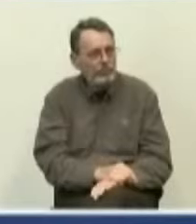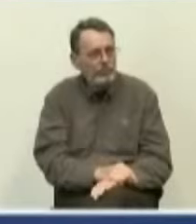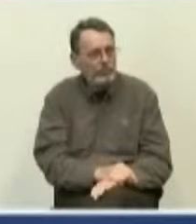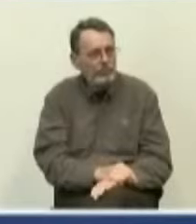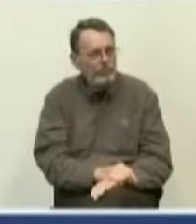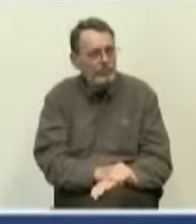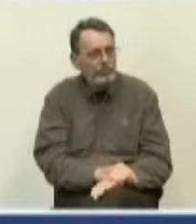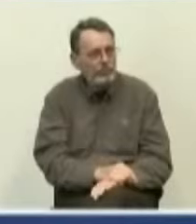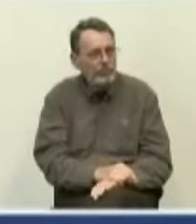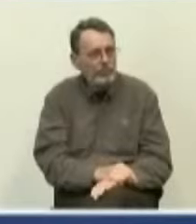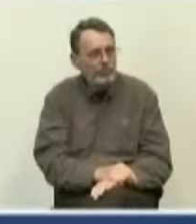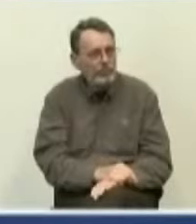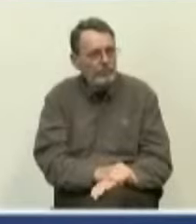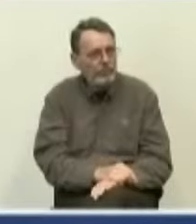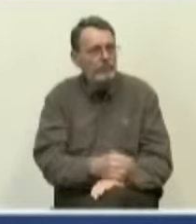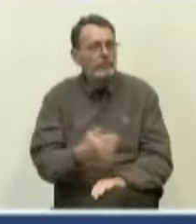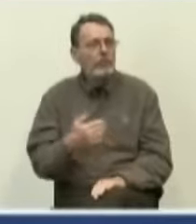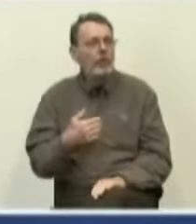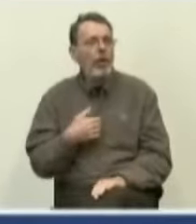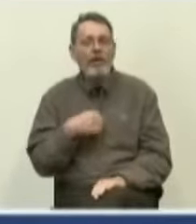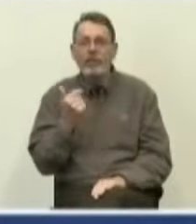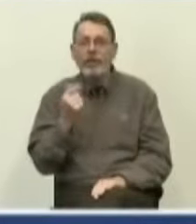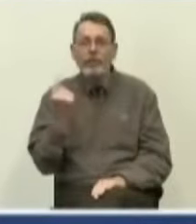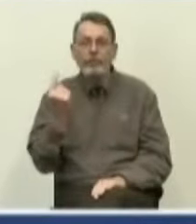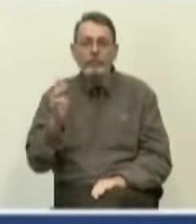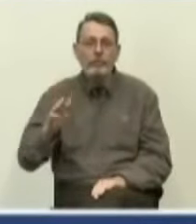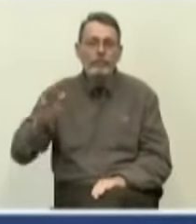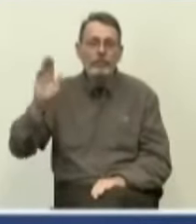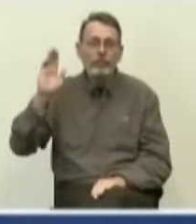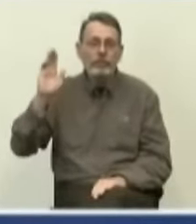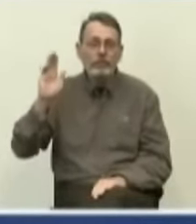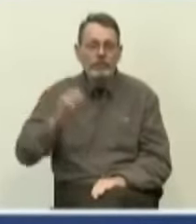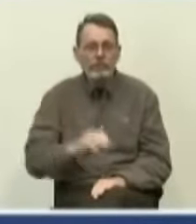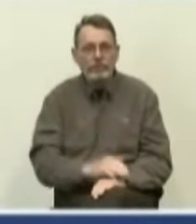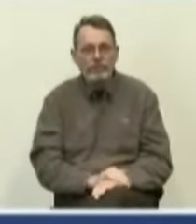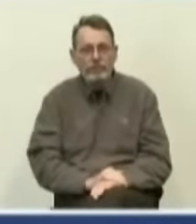We have another raised hand.